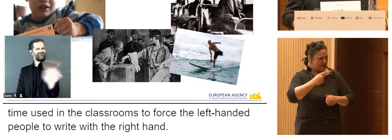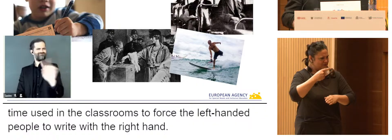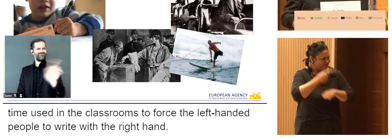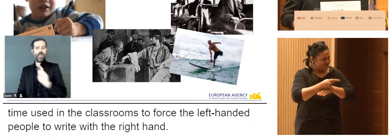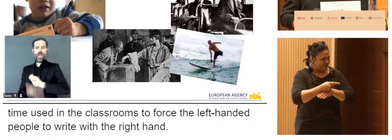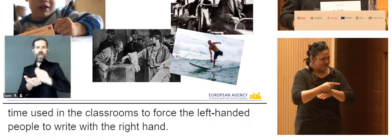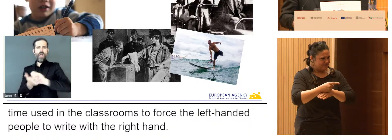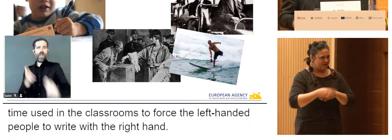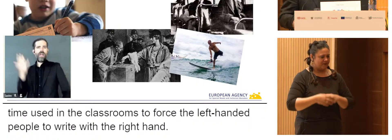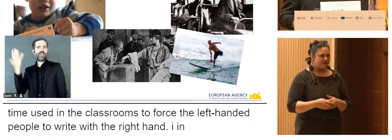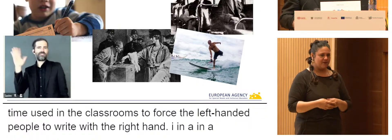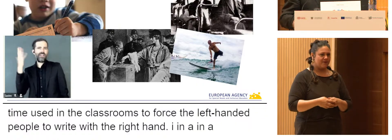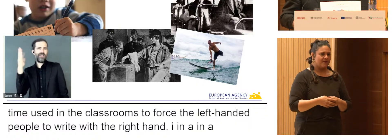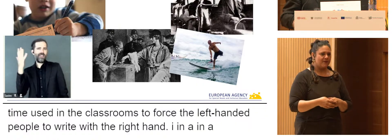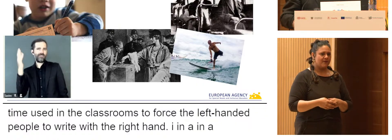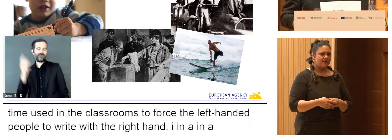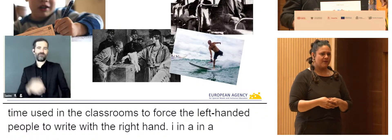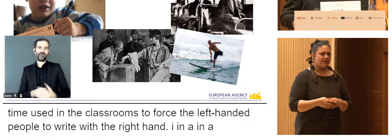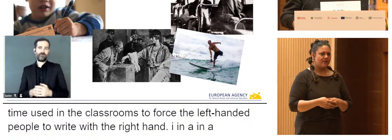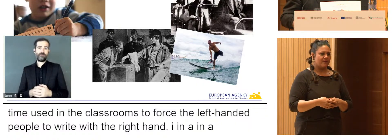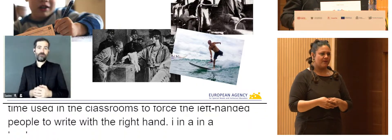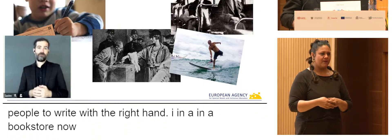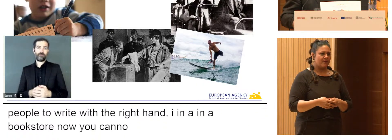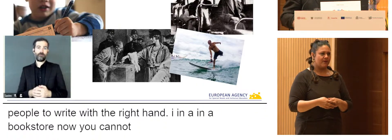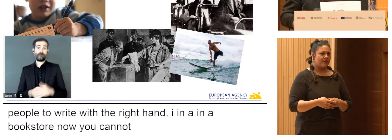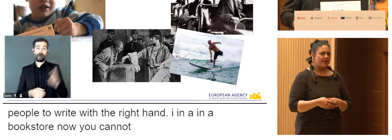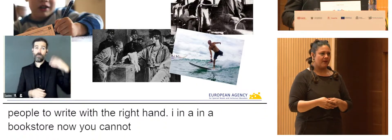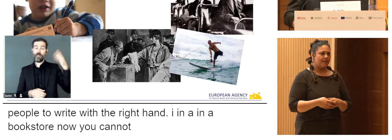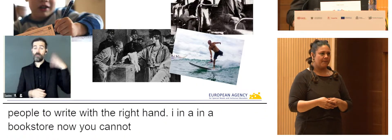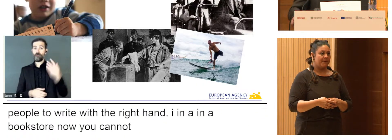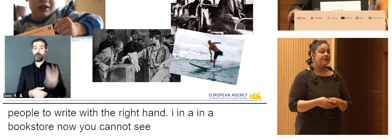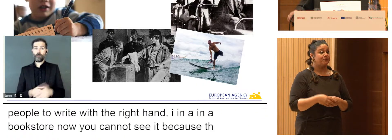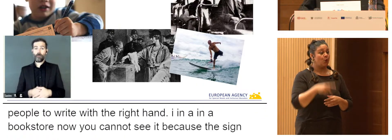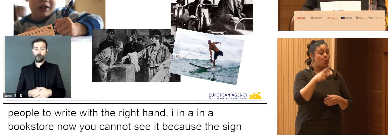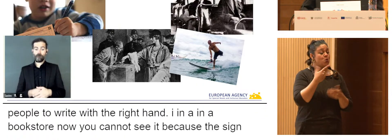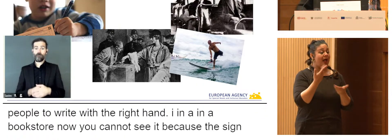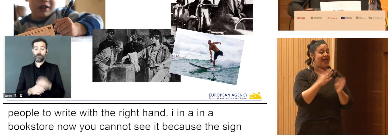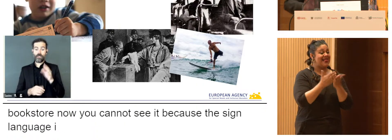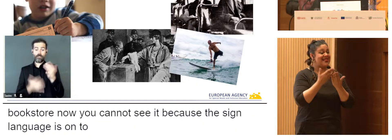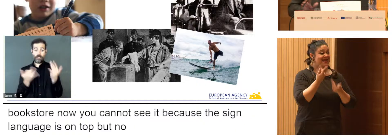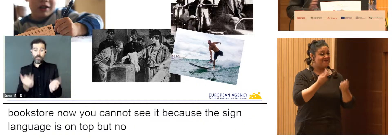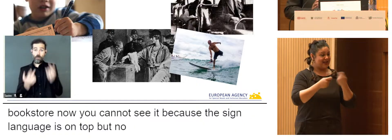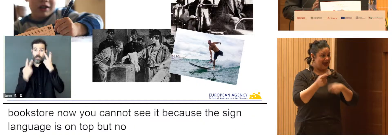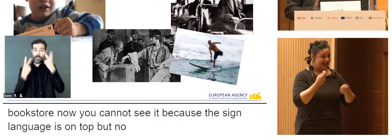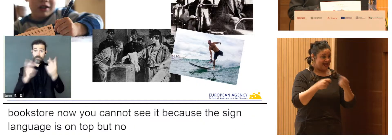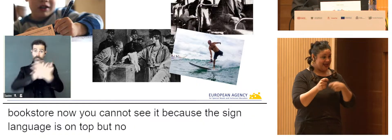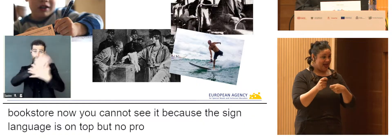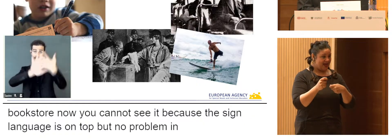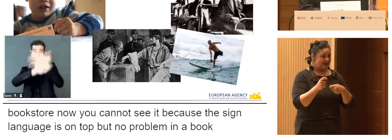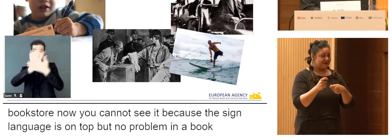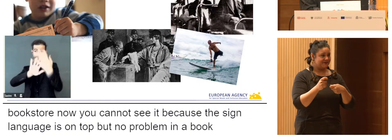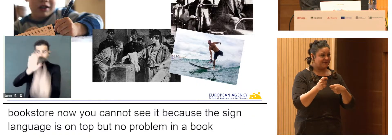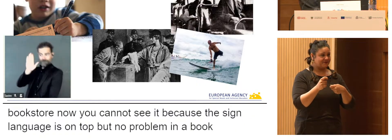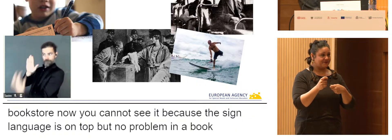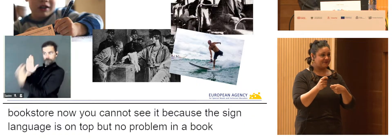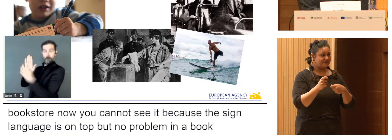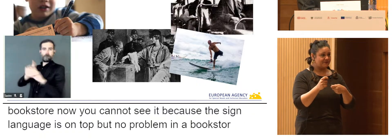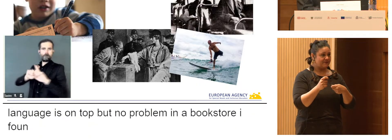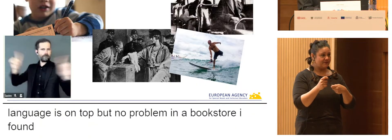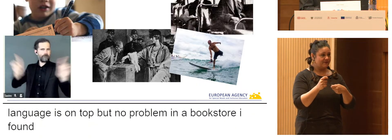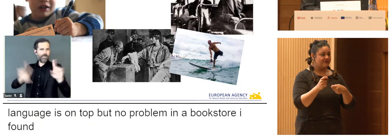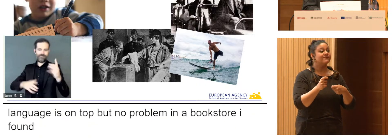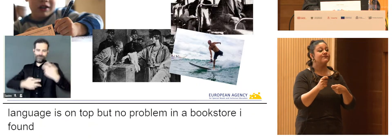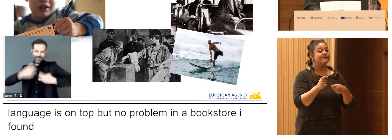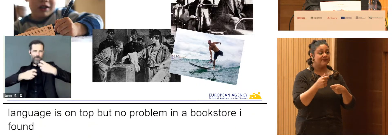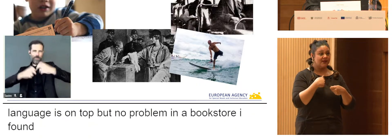In a bookstore, now you cannot see it because the sign language is on top, but no problem. In a bookstore, I found this